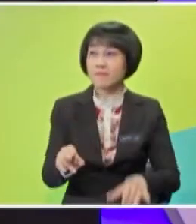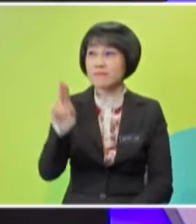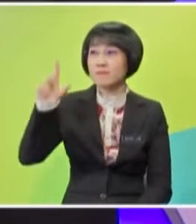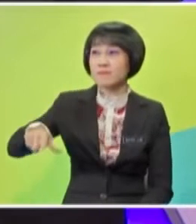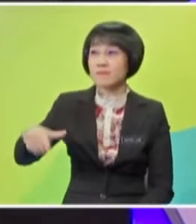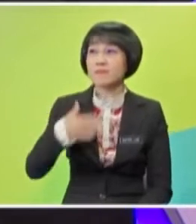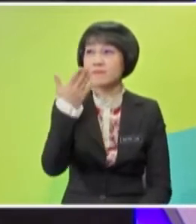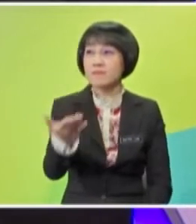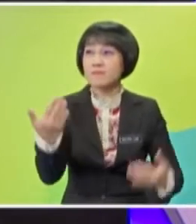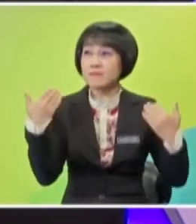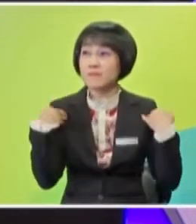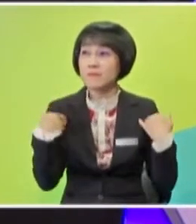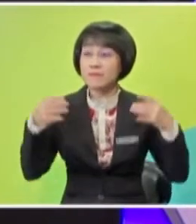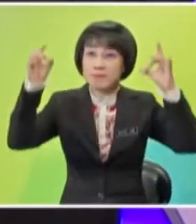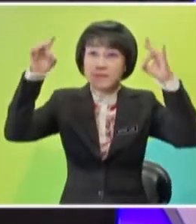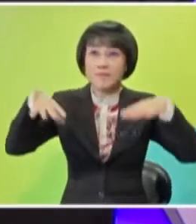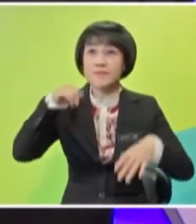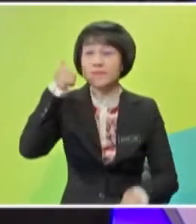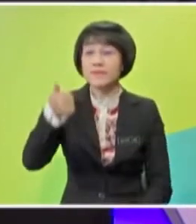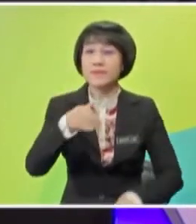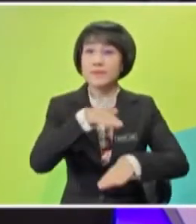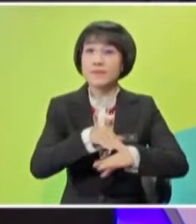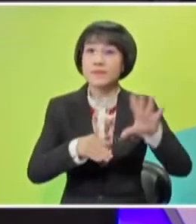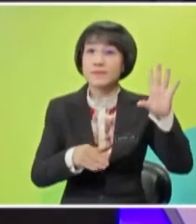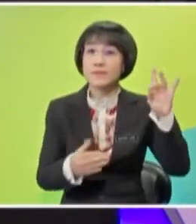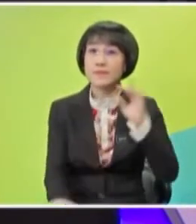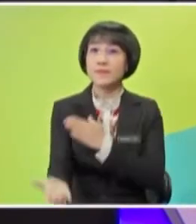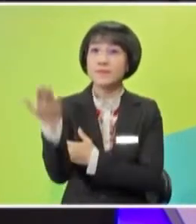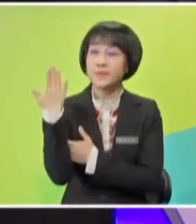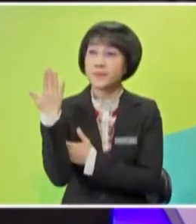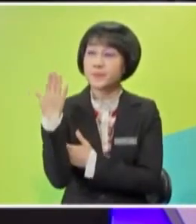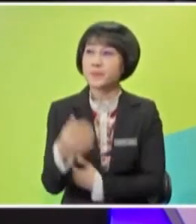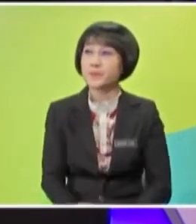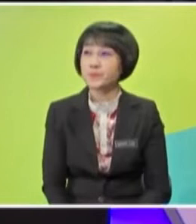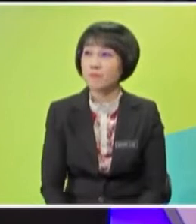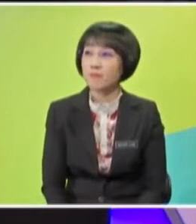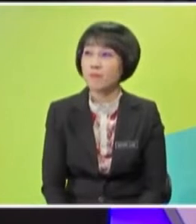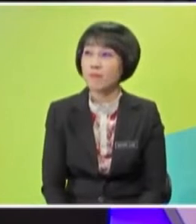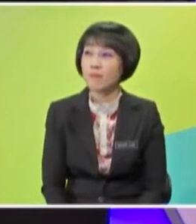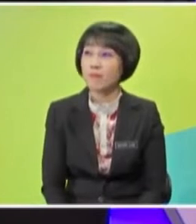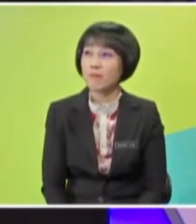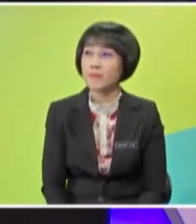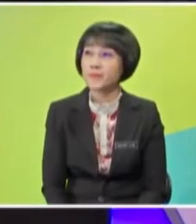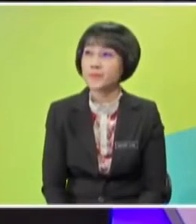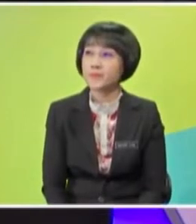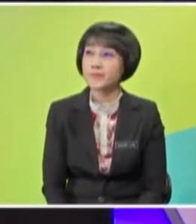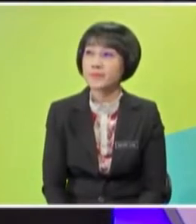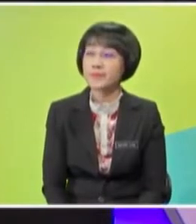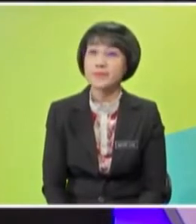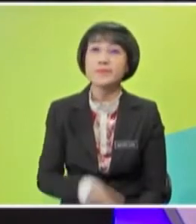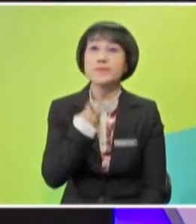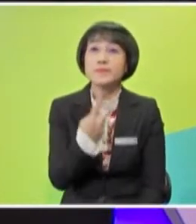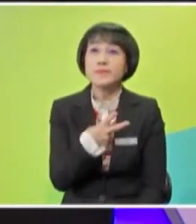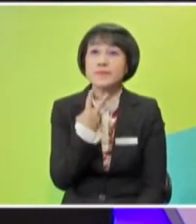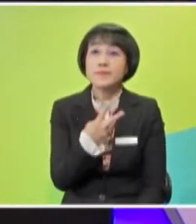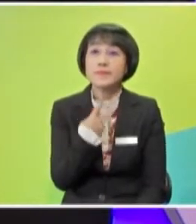You've got an exam tomorrow at 8 a.m. So the voice is like from